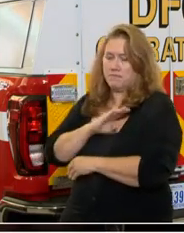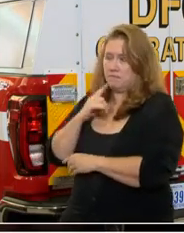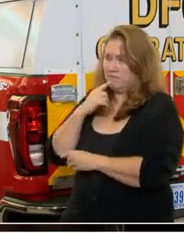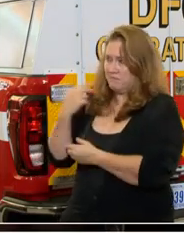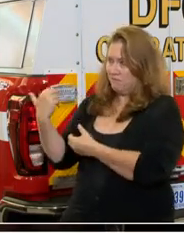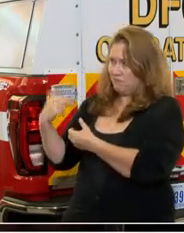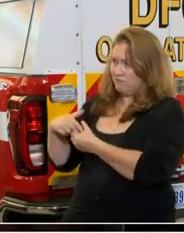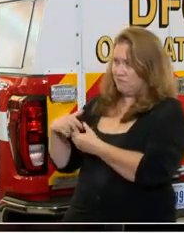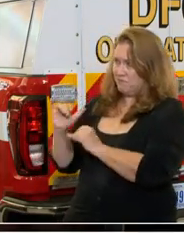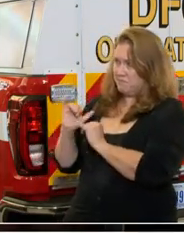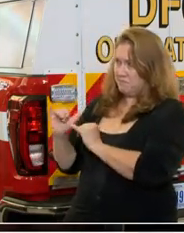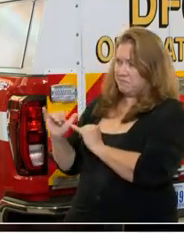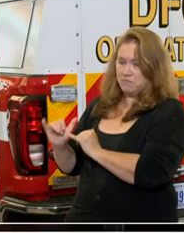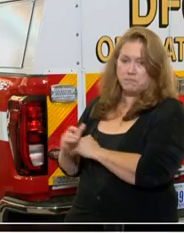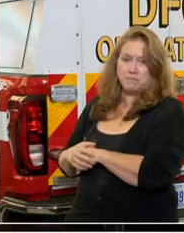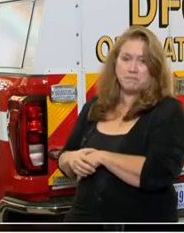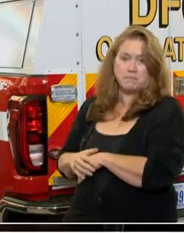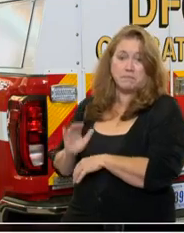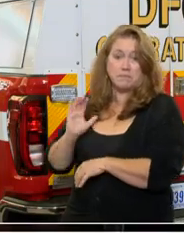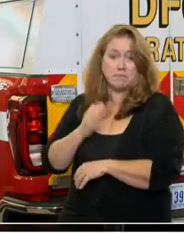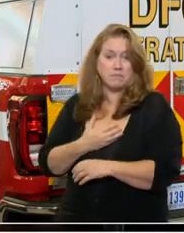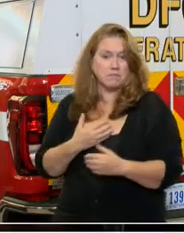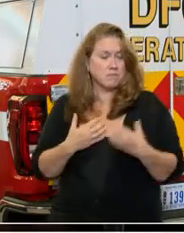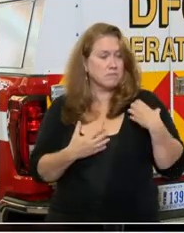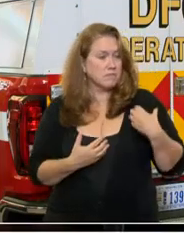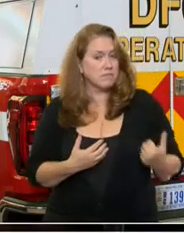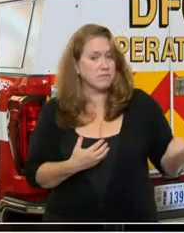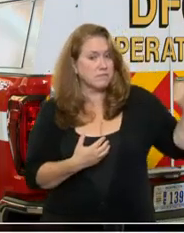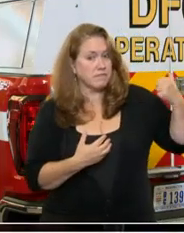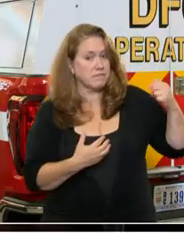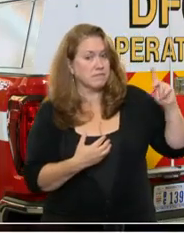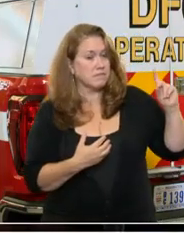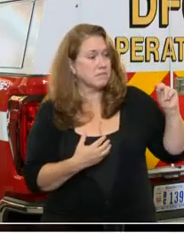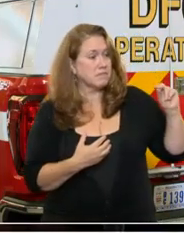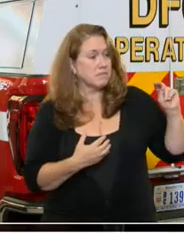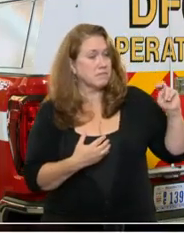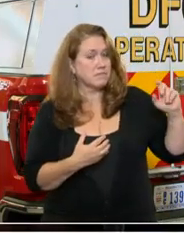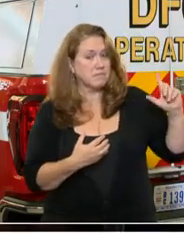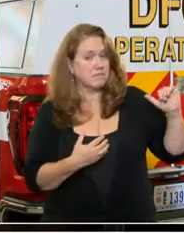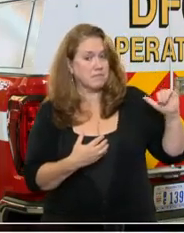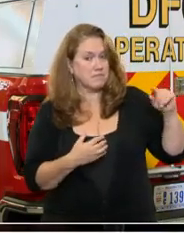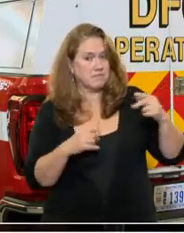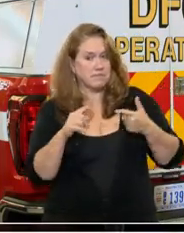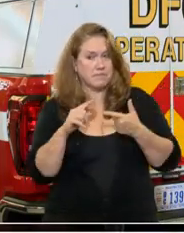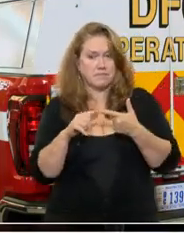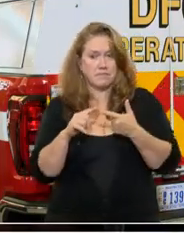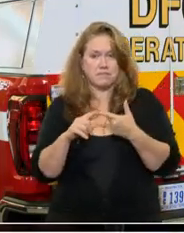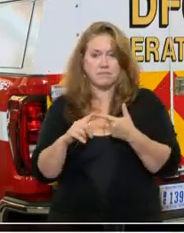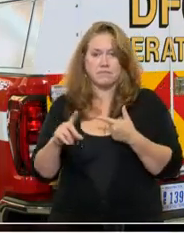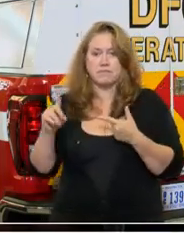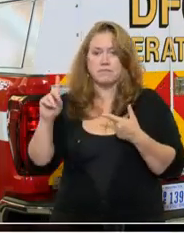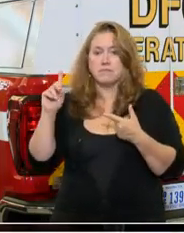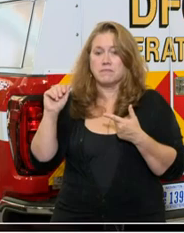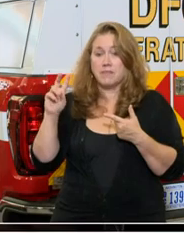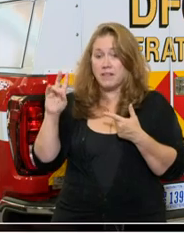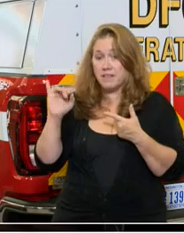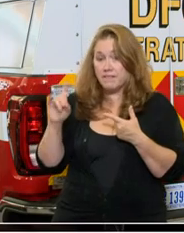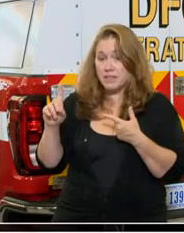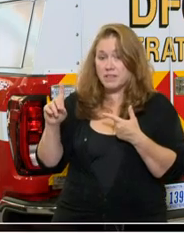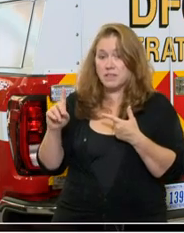Chief Donnelly, David Hoagland, and Aretha Lyles, the leaders of our local IAFF and